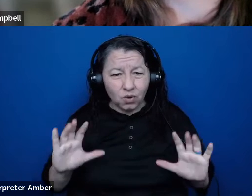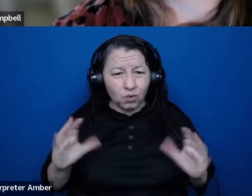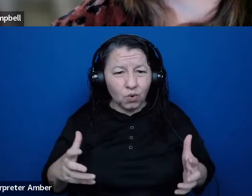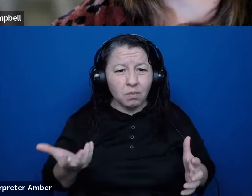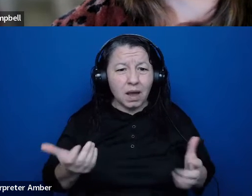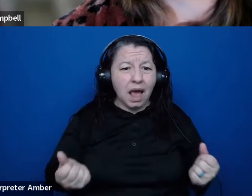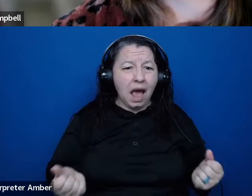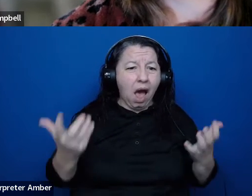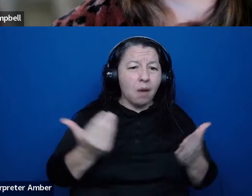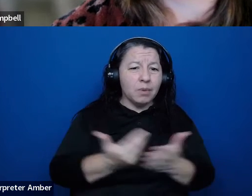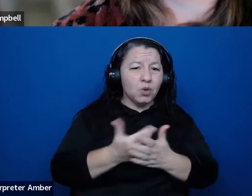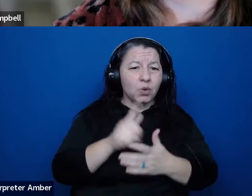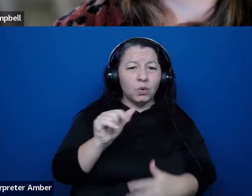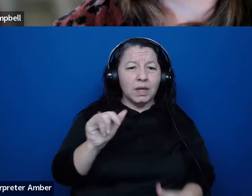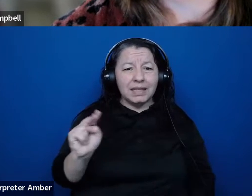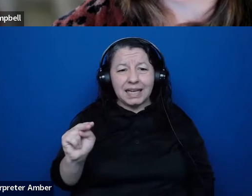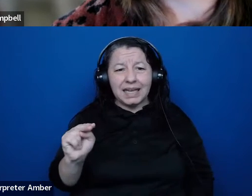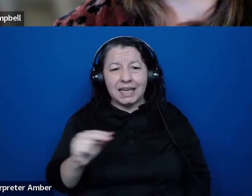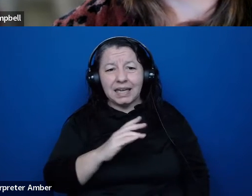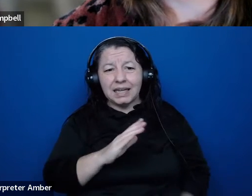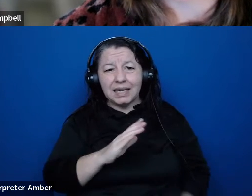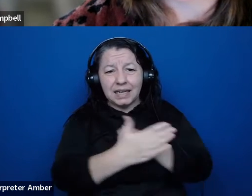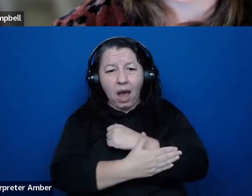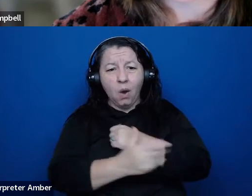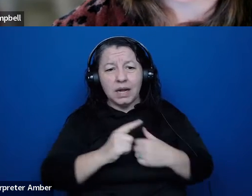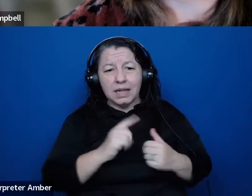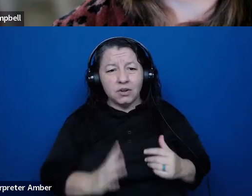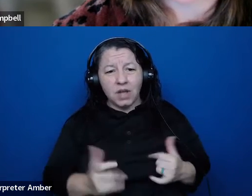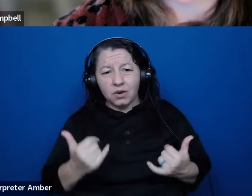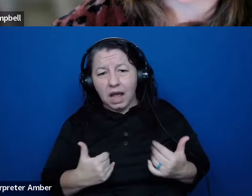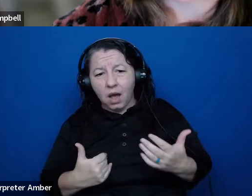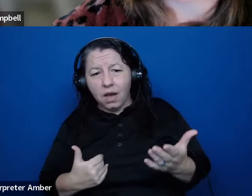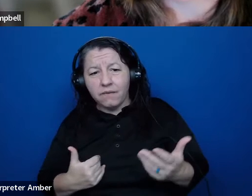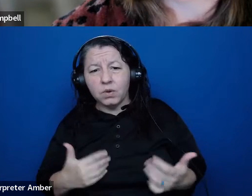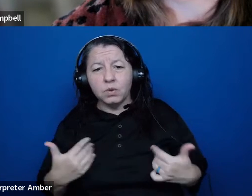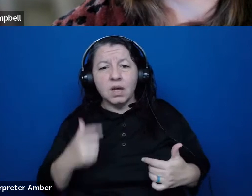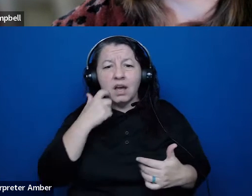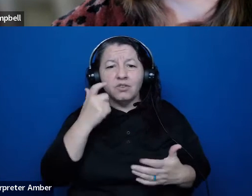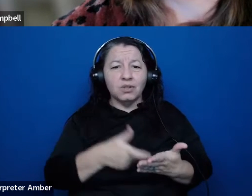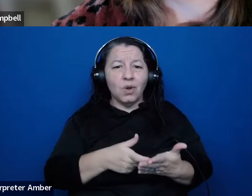County legislators there are. I just now noticed that I repeated